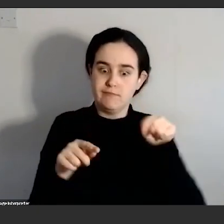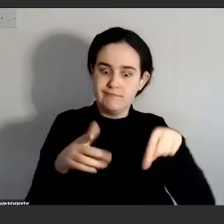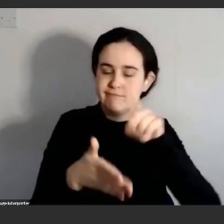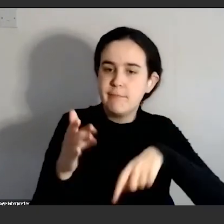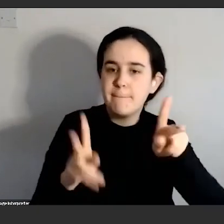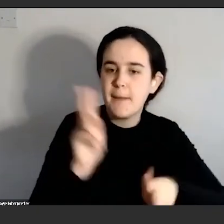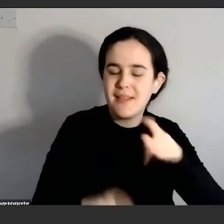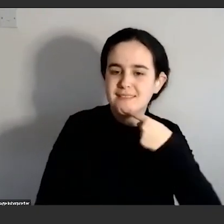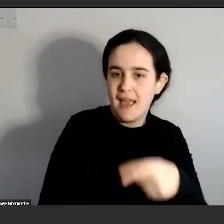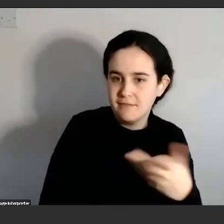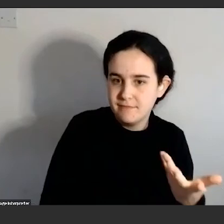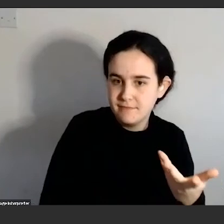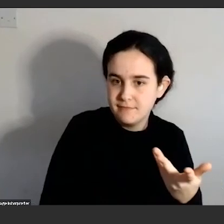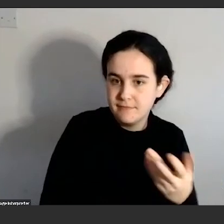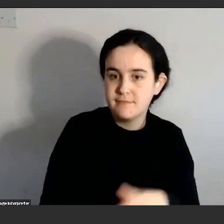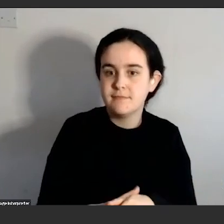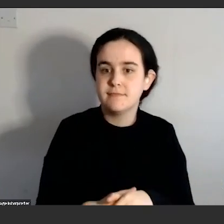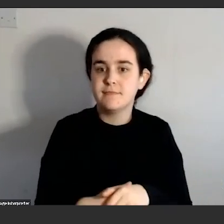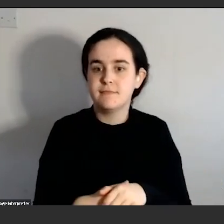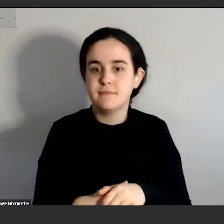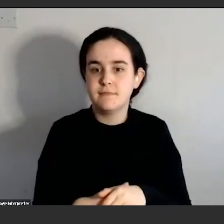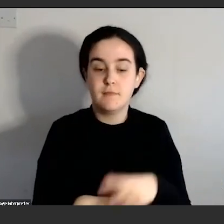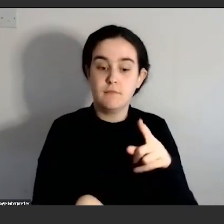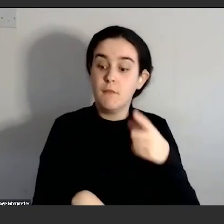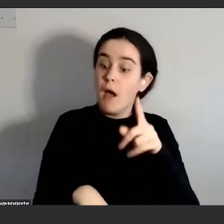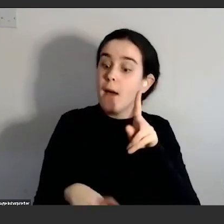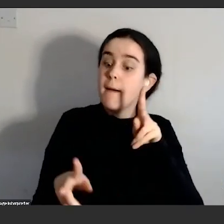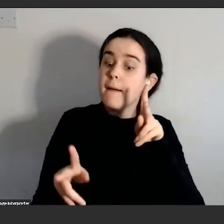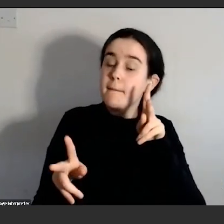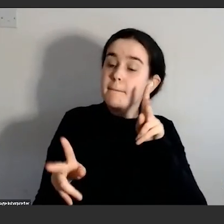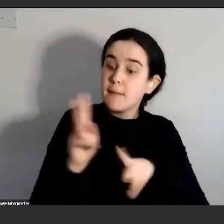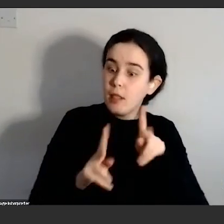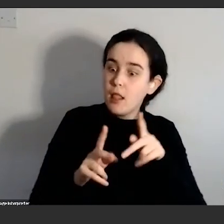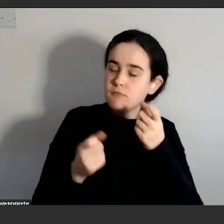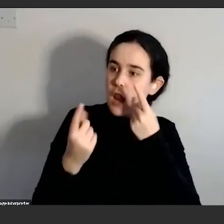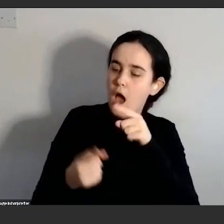in February? What would be the last thing? What would be your mic drop moment?